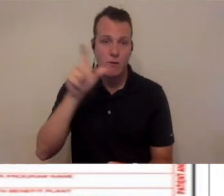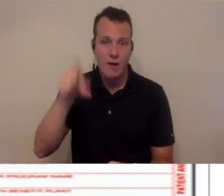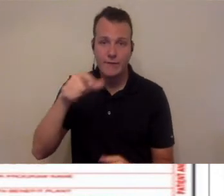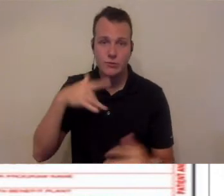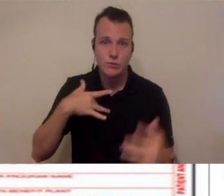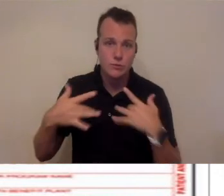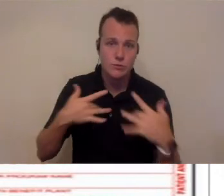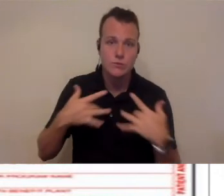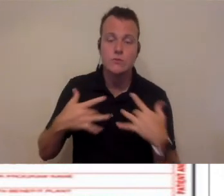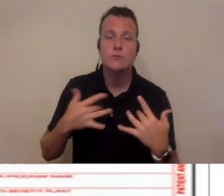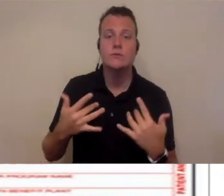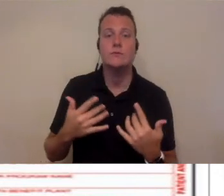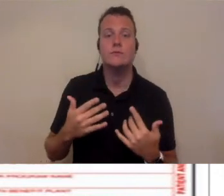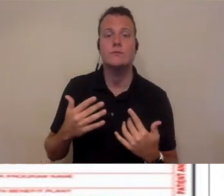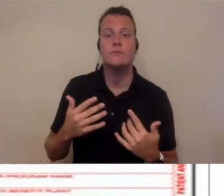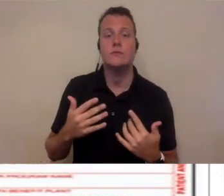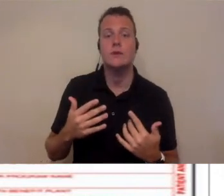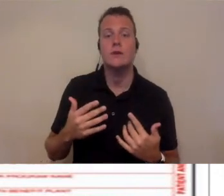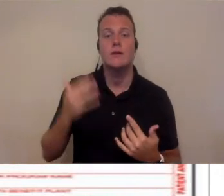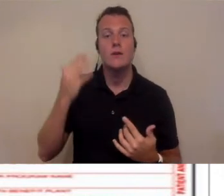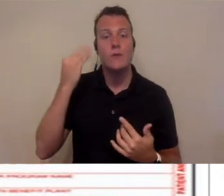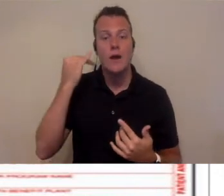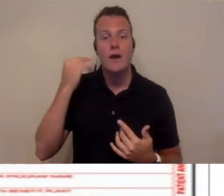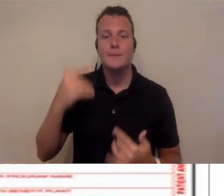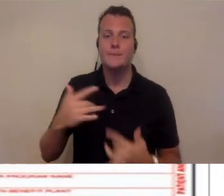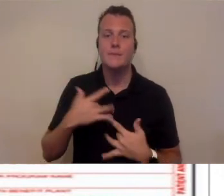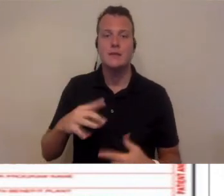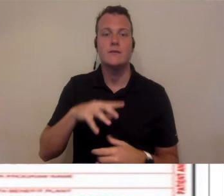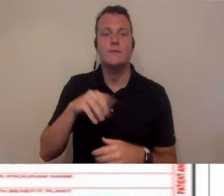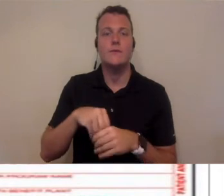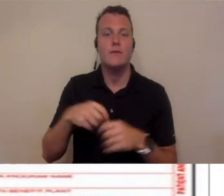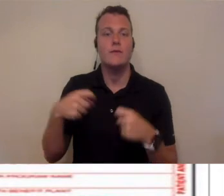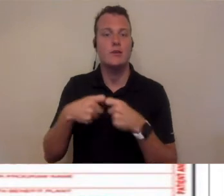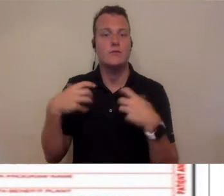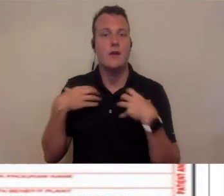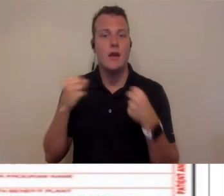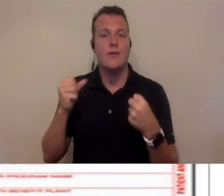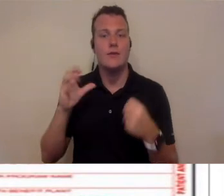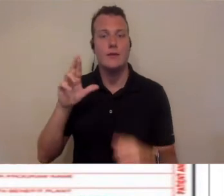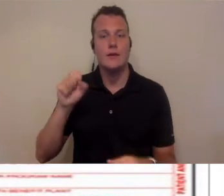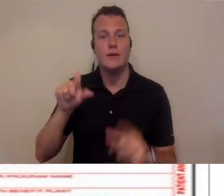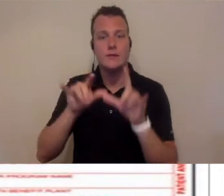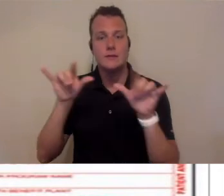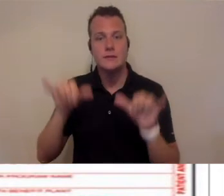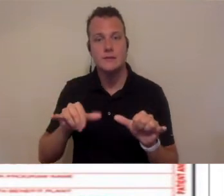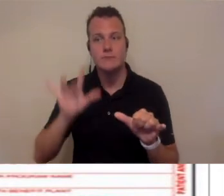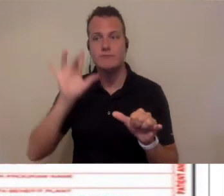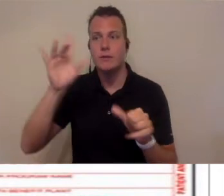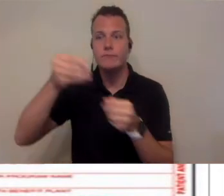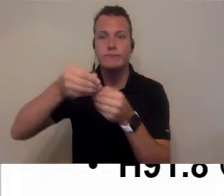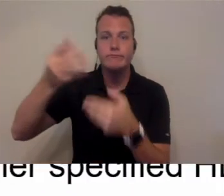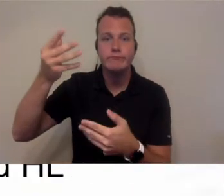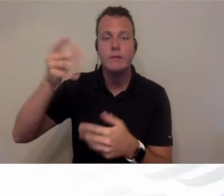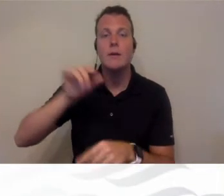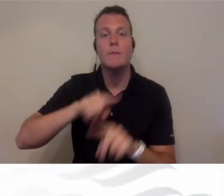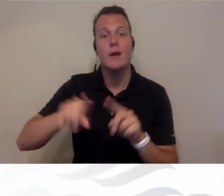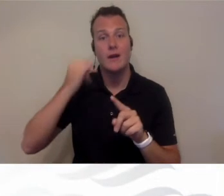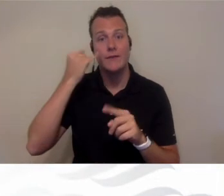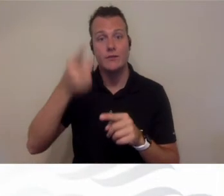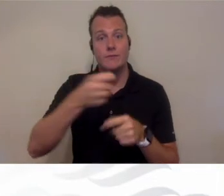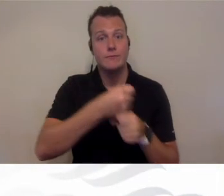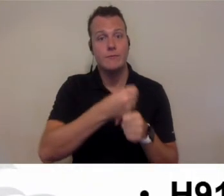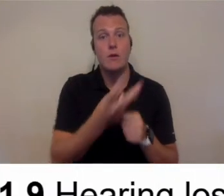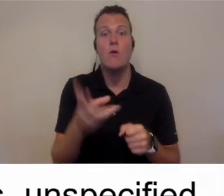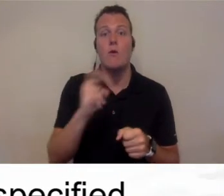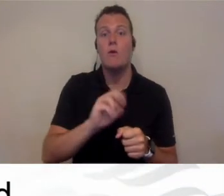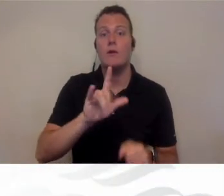because again, this is often done within an electronic healthcare system. But if you are generating your own